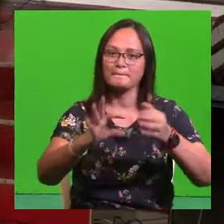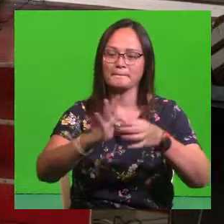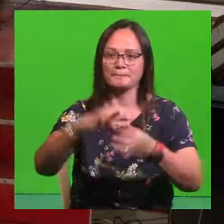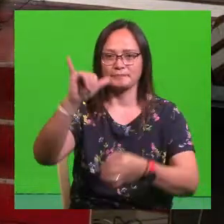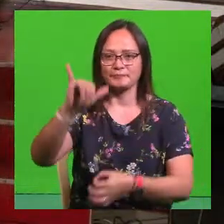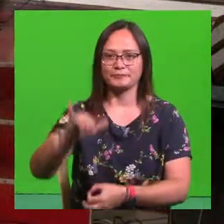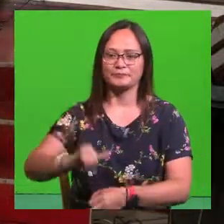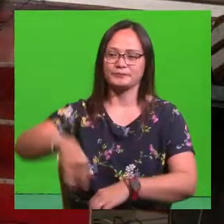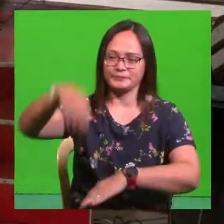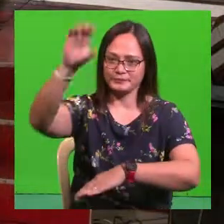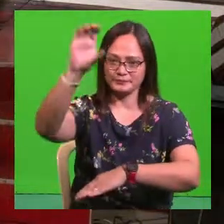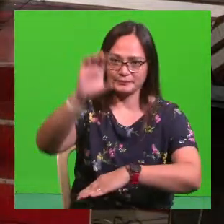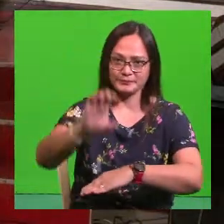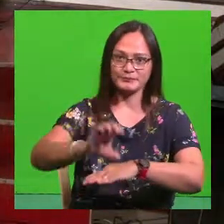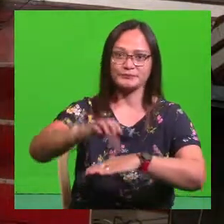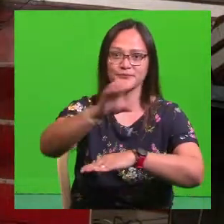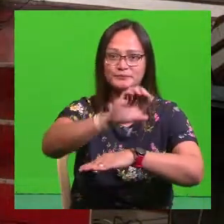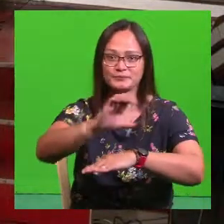God